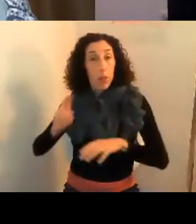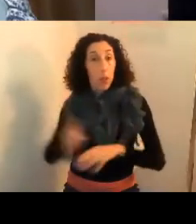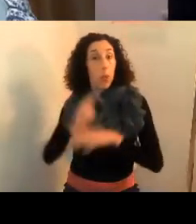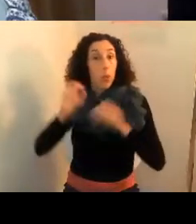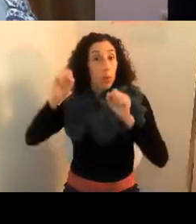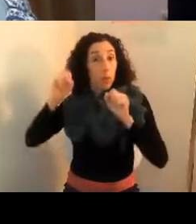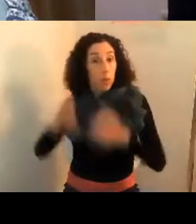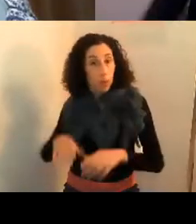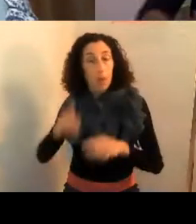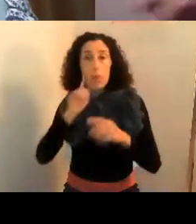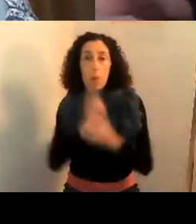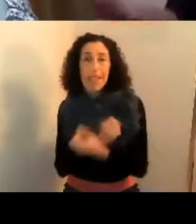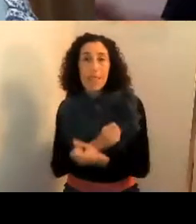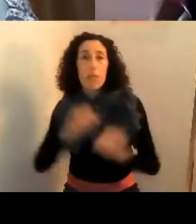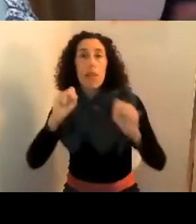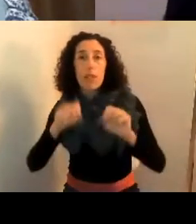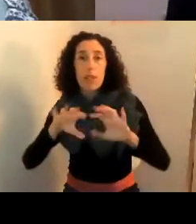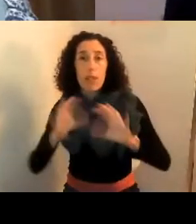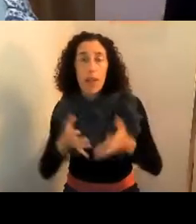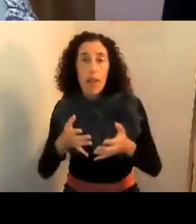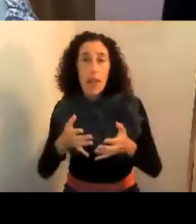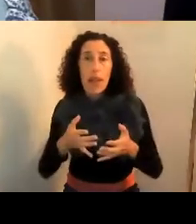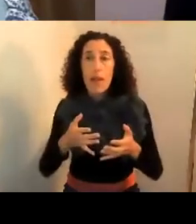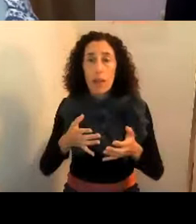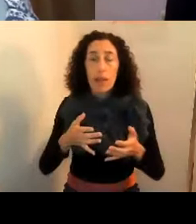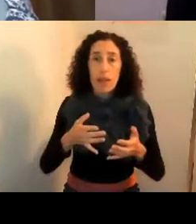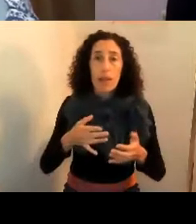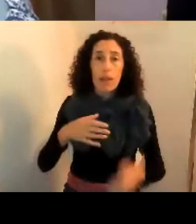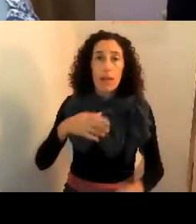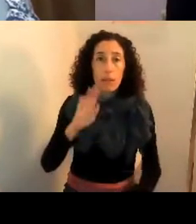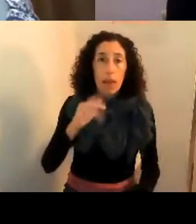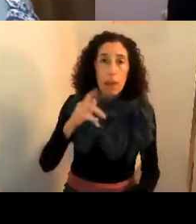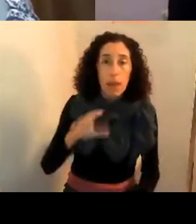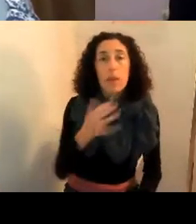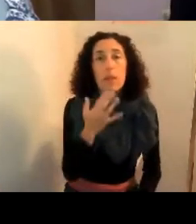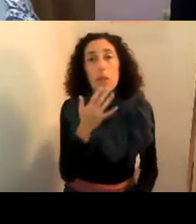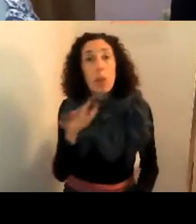color? And that's just to everyone, whoever wants to take that.